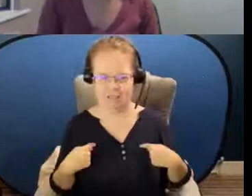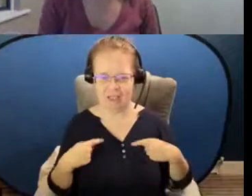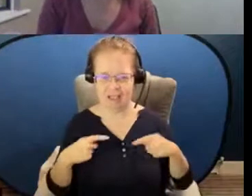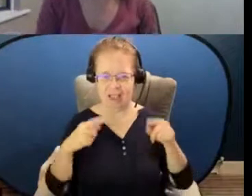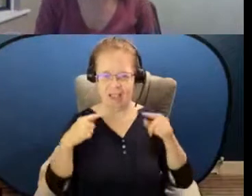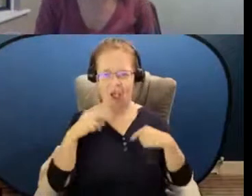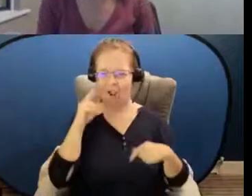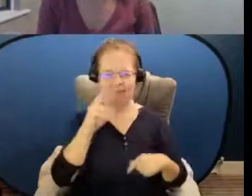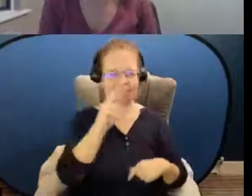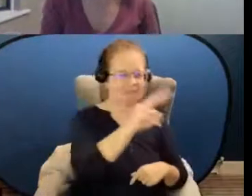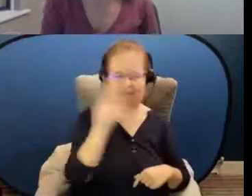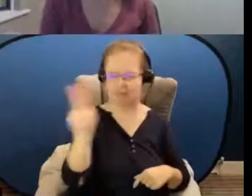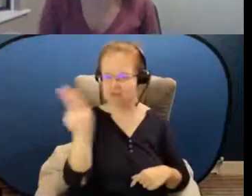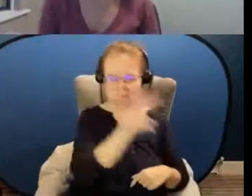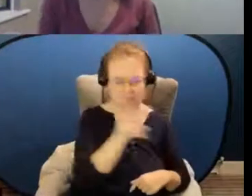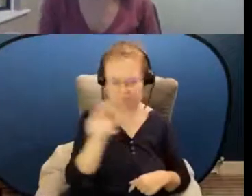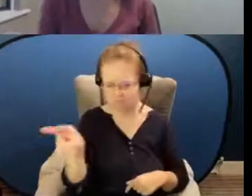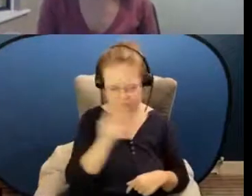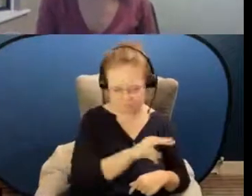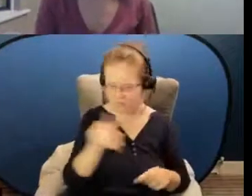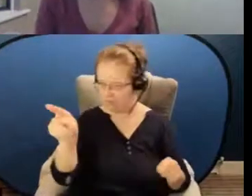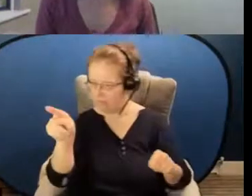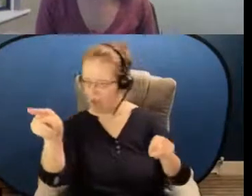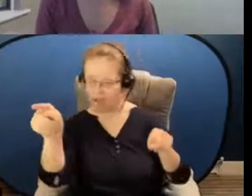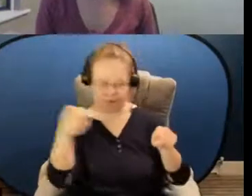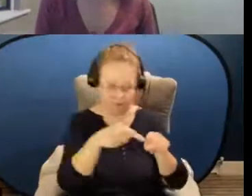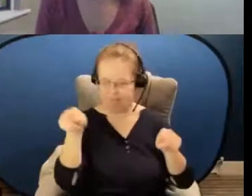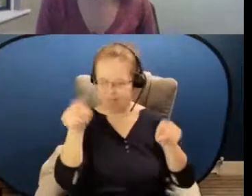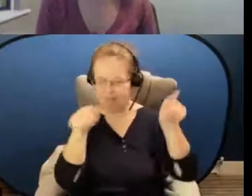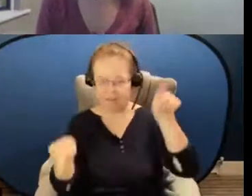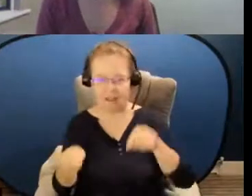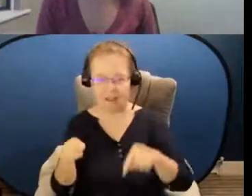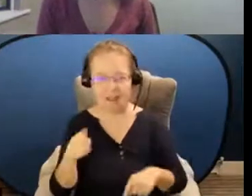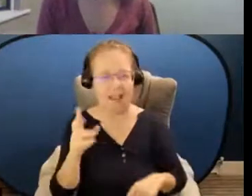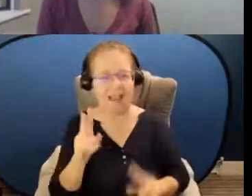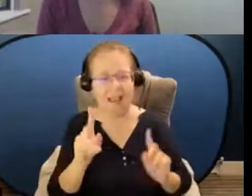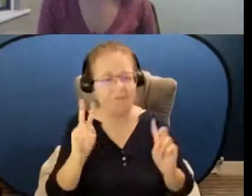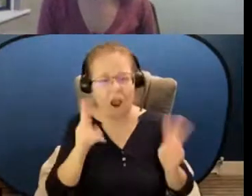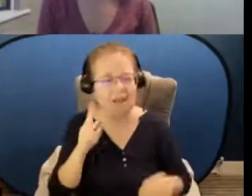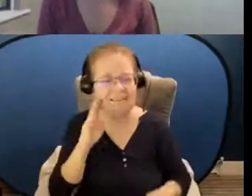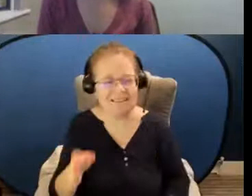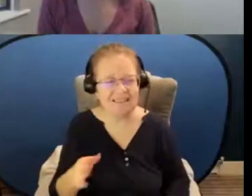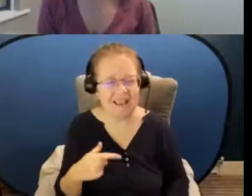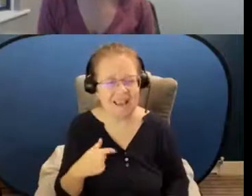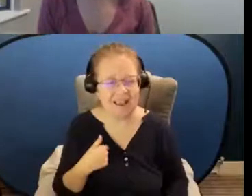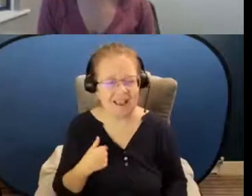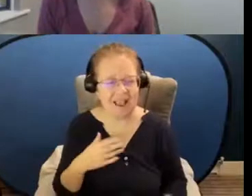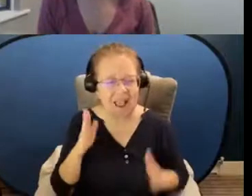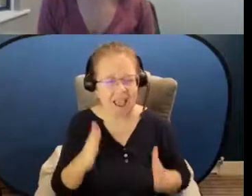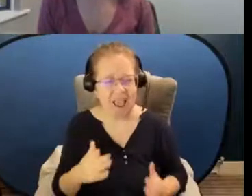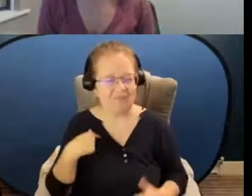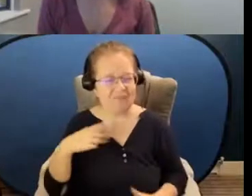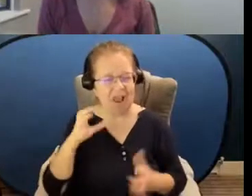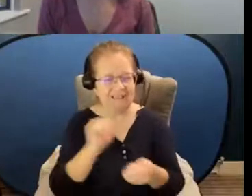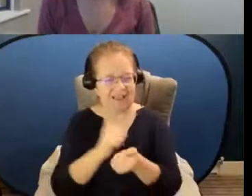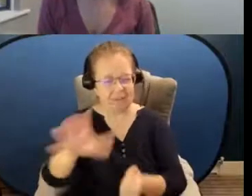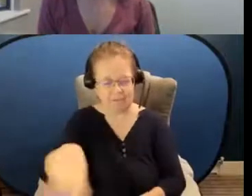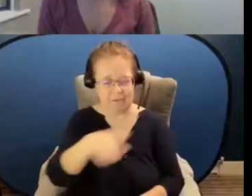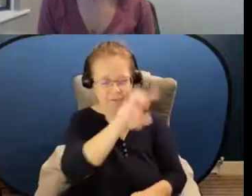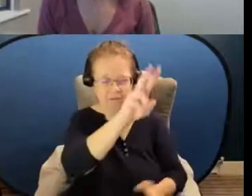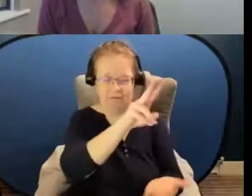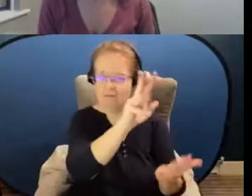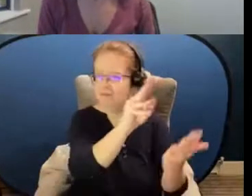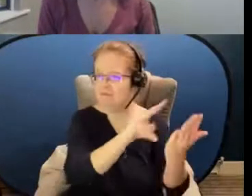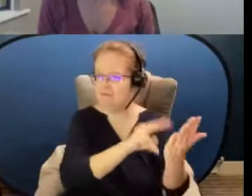I'm going back and forth and back and forth and deciding and looking at those items again. If I can't see, I have to keep all of that in working memory. Like that's right.